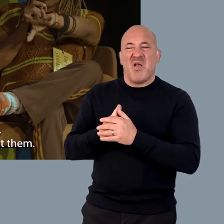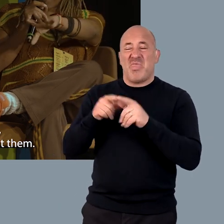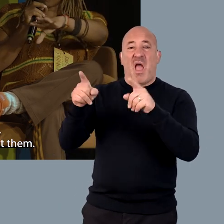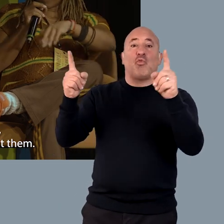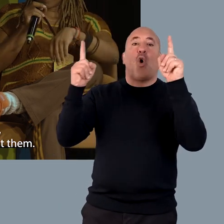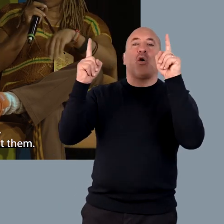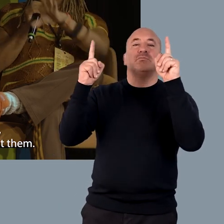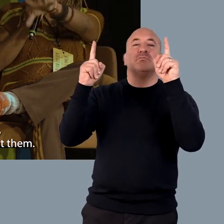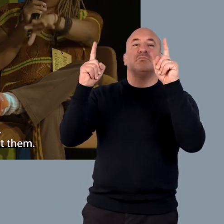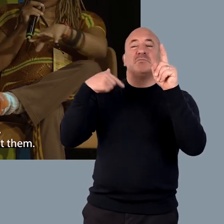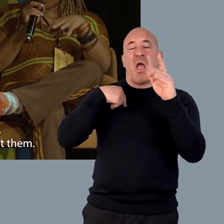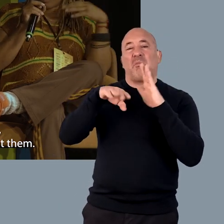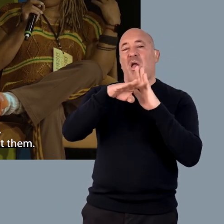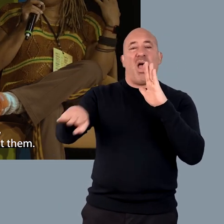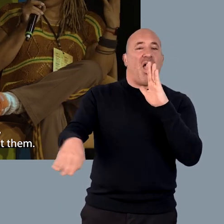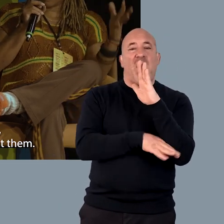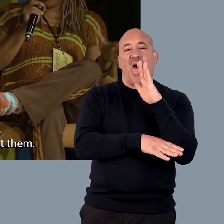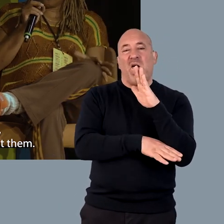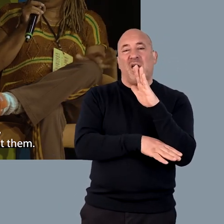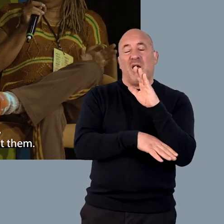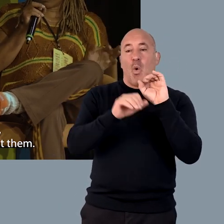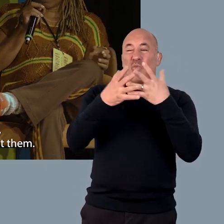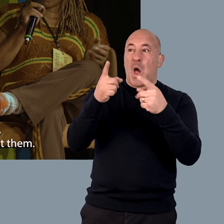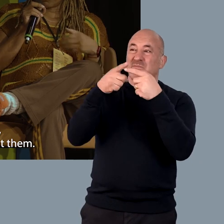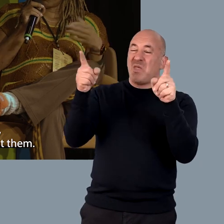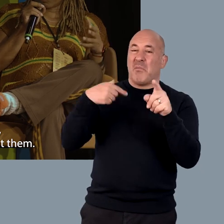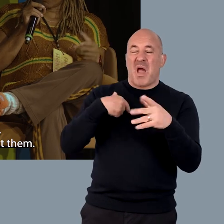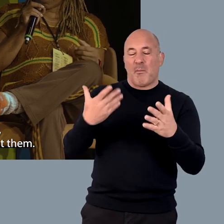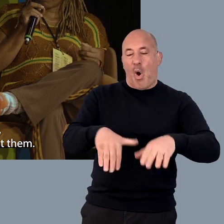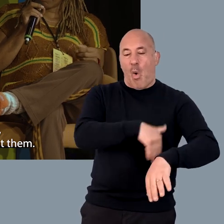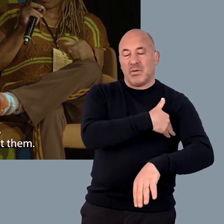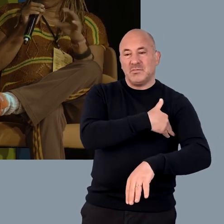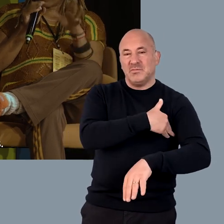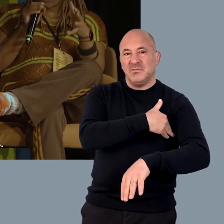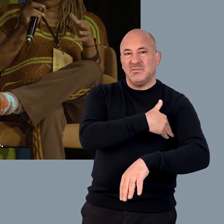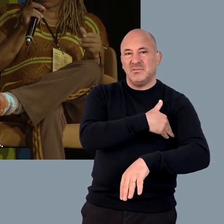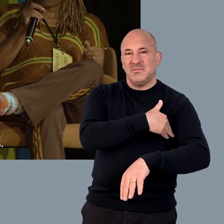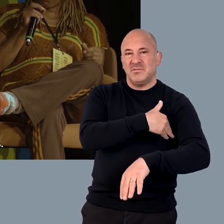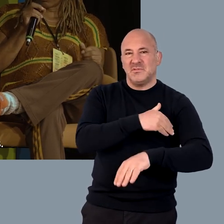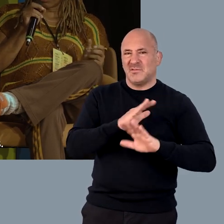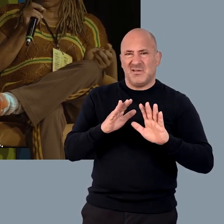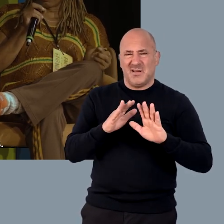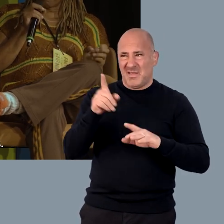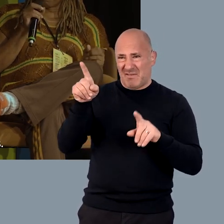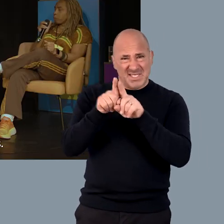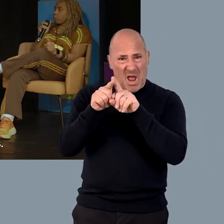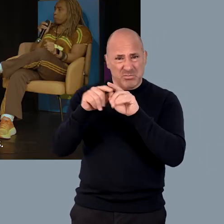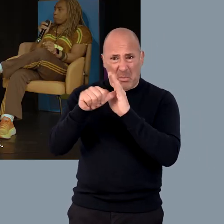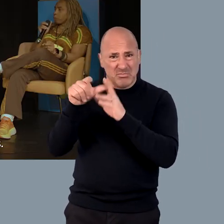just go That's where that's their god and i'm this mere mortal and i'm useless without them. They're actually having the same crises